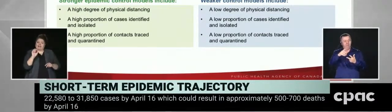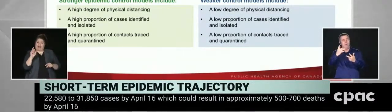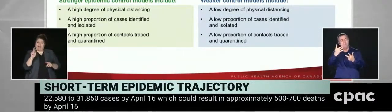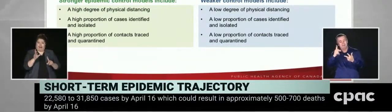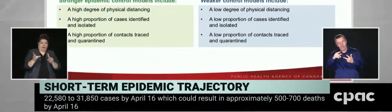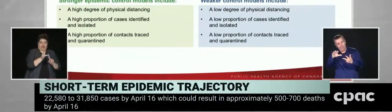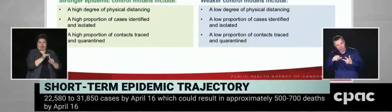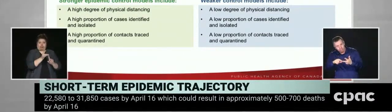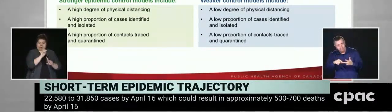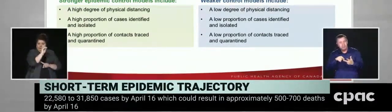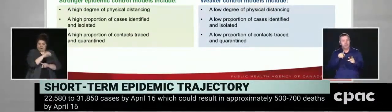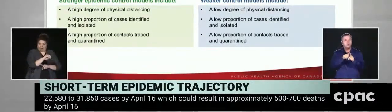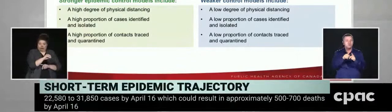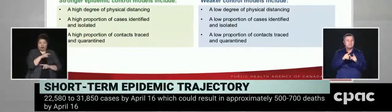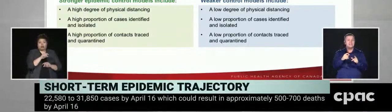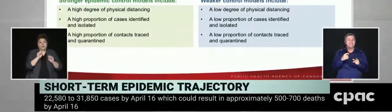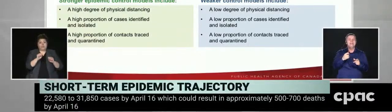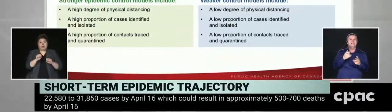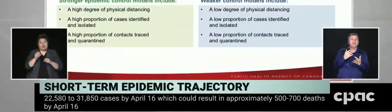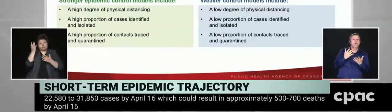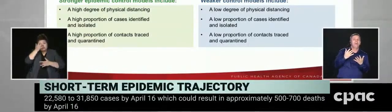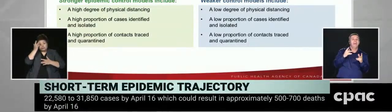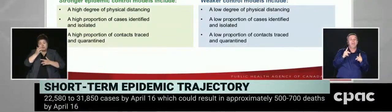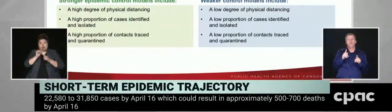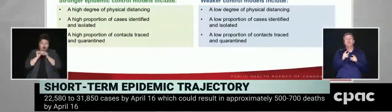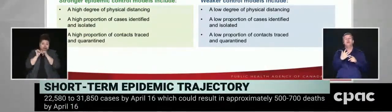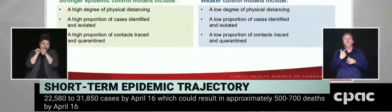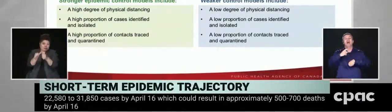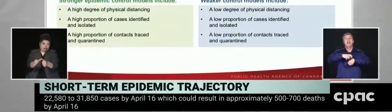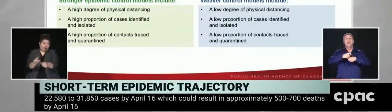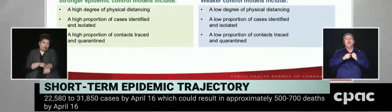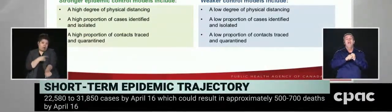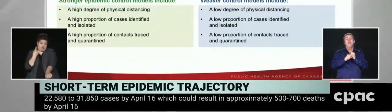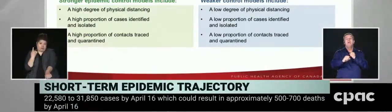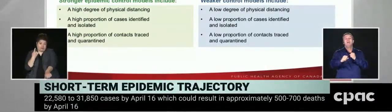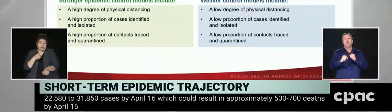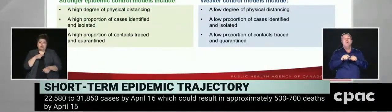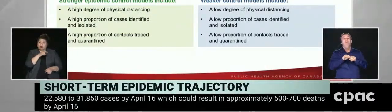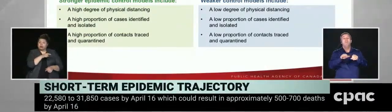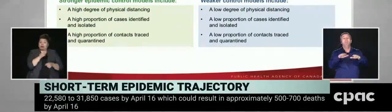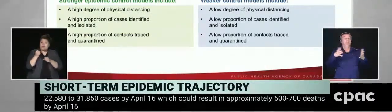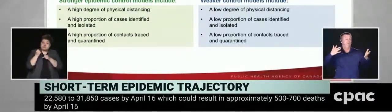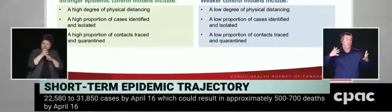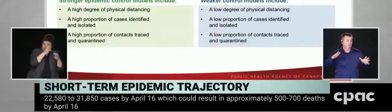epidemic. So stronger epidemic control models